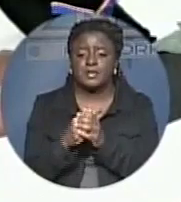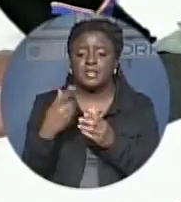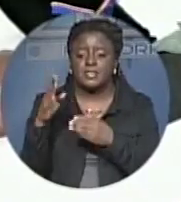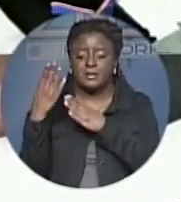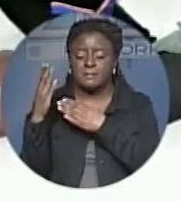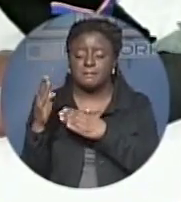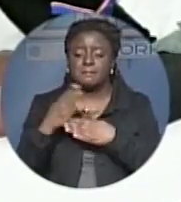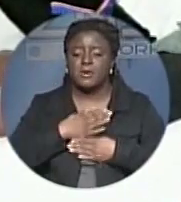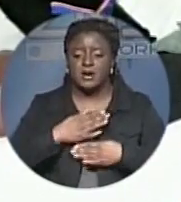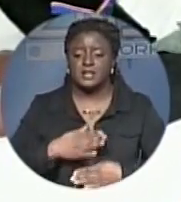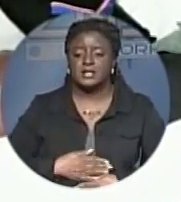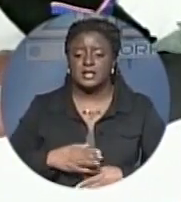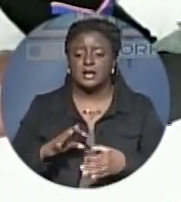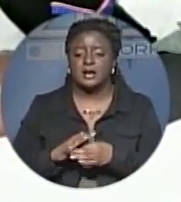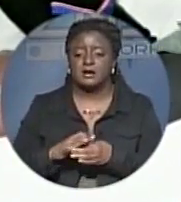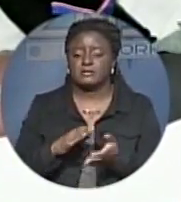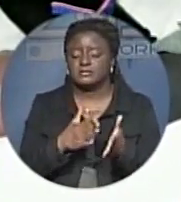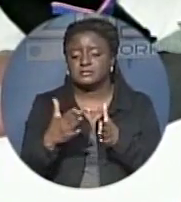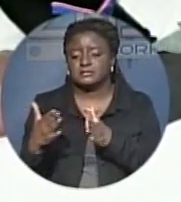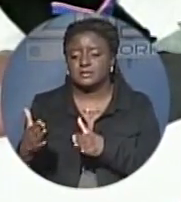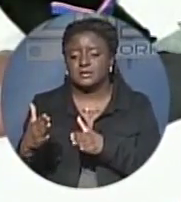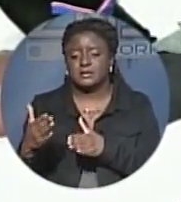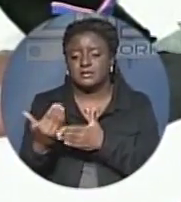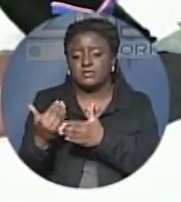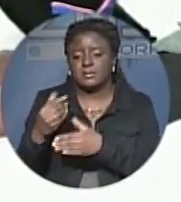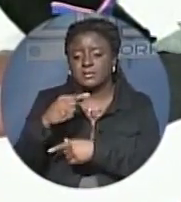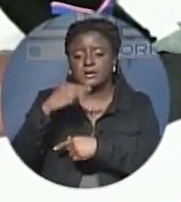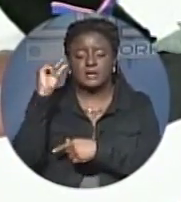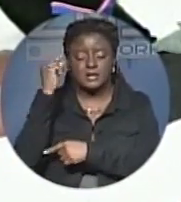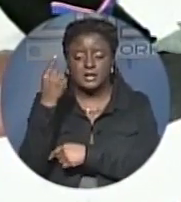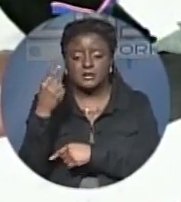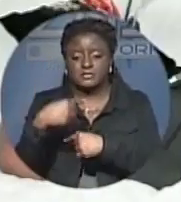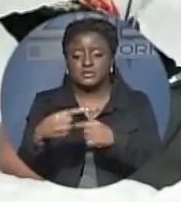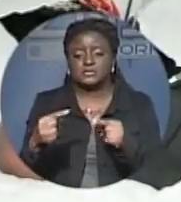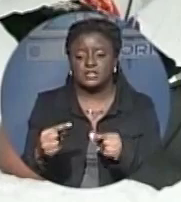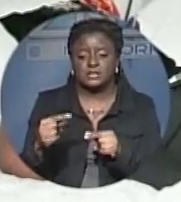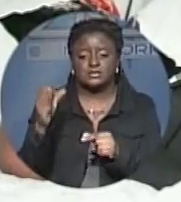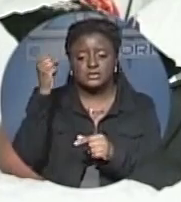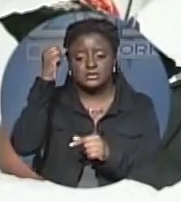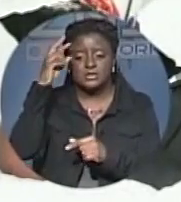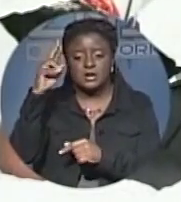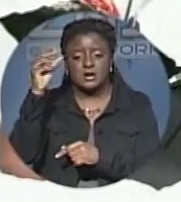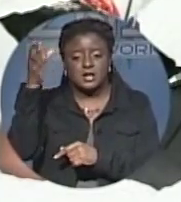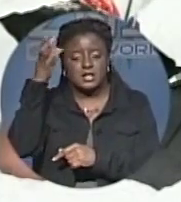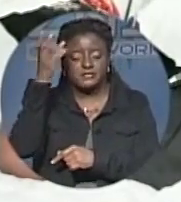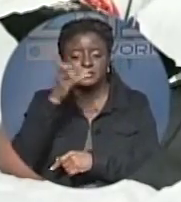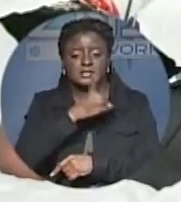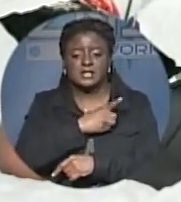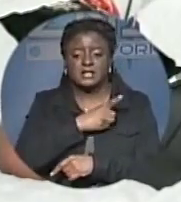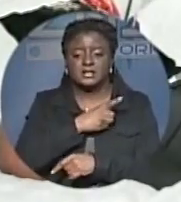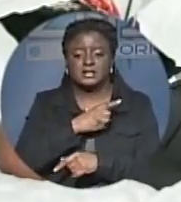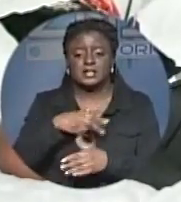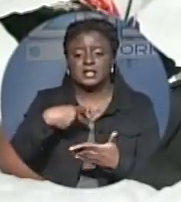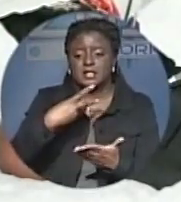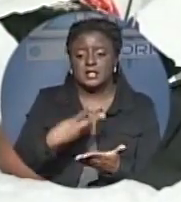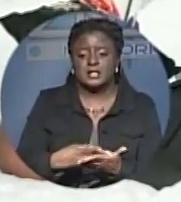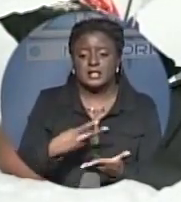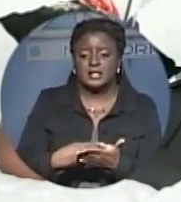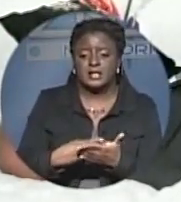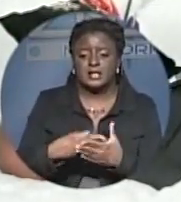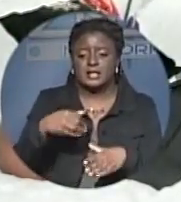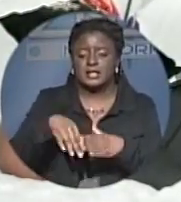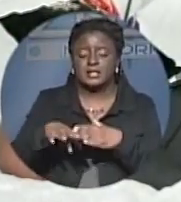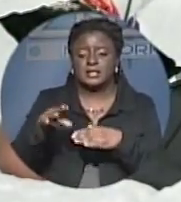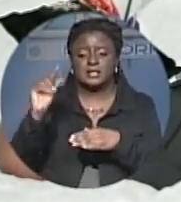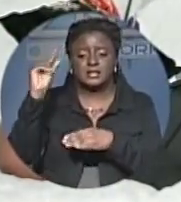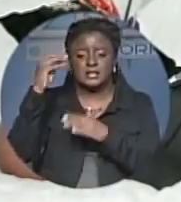body of late former Governor General Sir Clifford Darling lay in state today in the foyer of the House of Assembly. Dignitaries filed past the coffin of the former